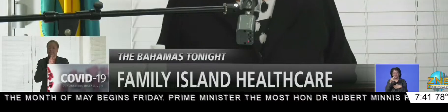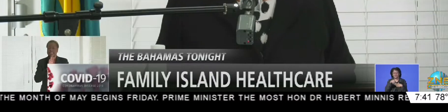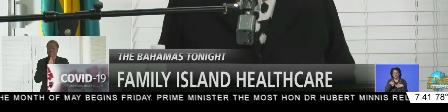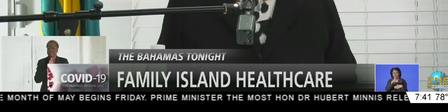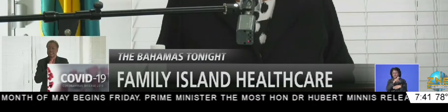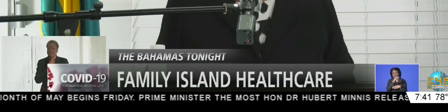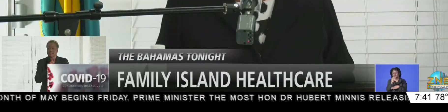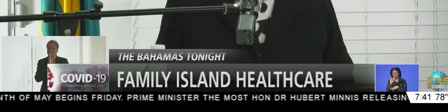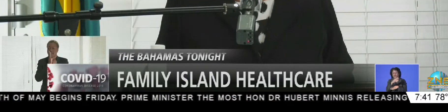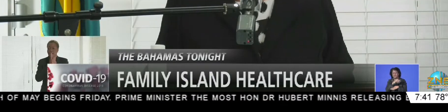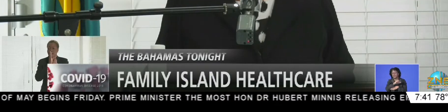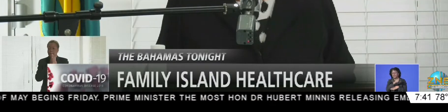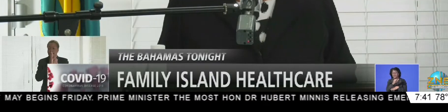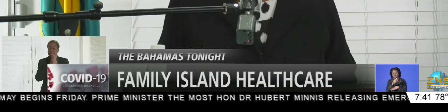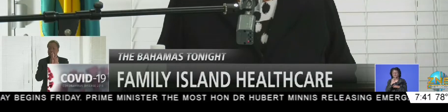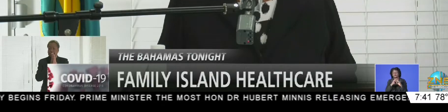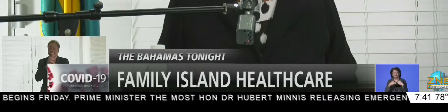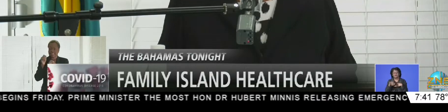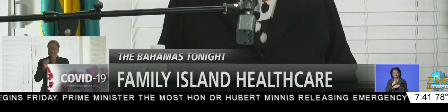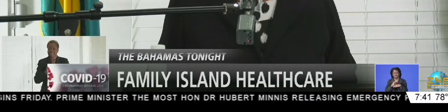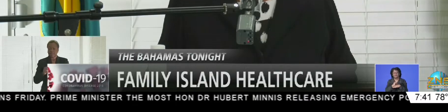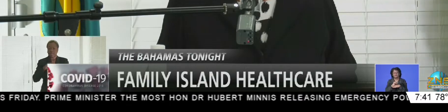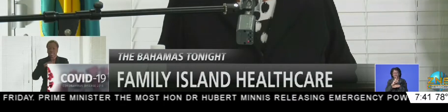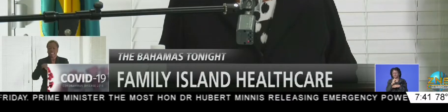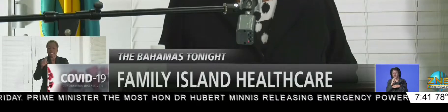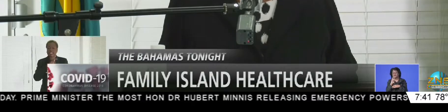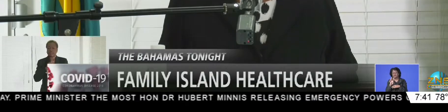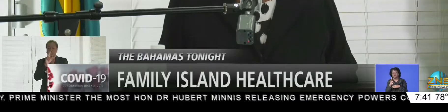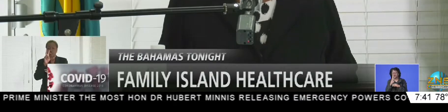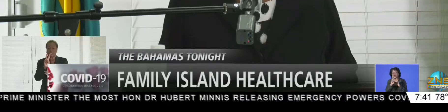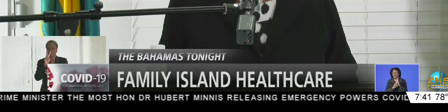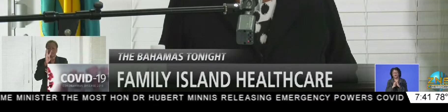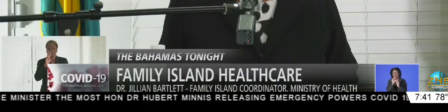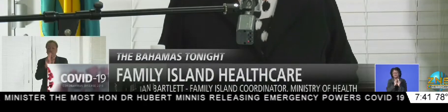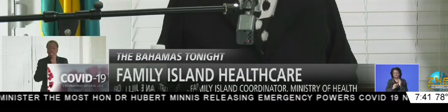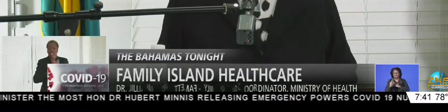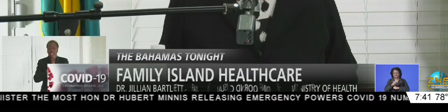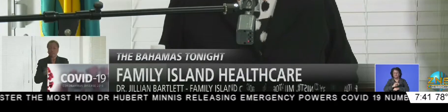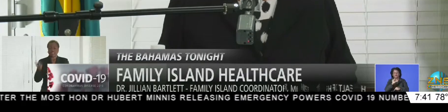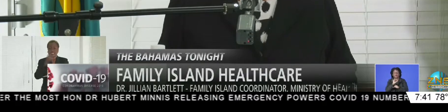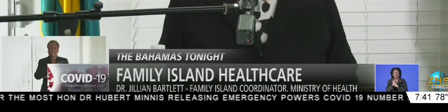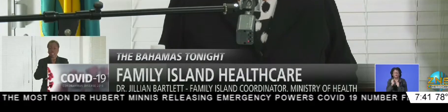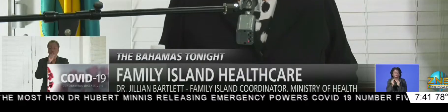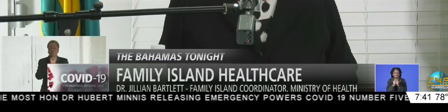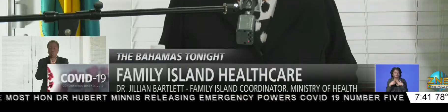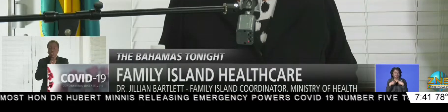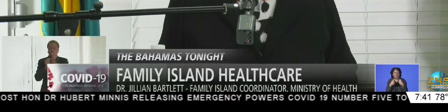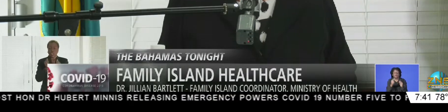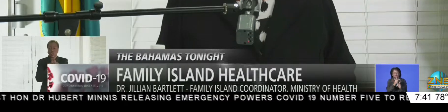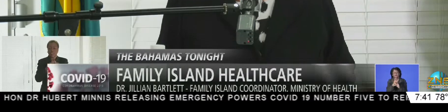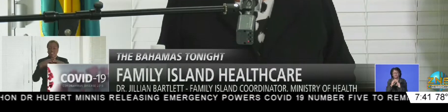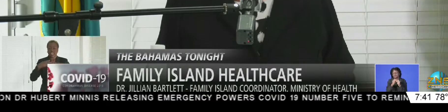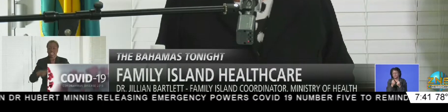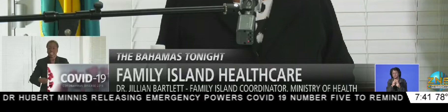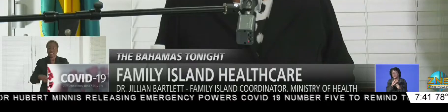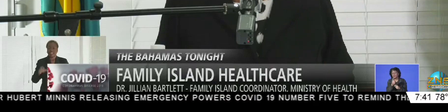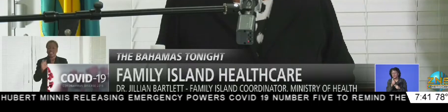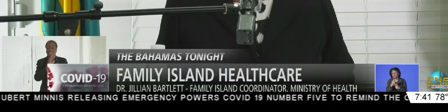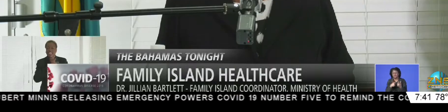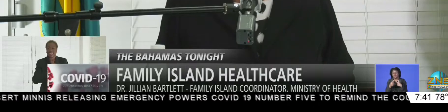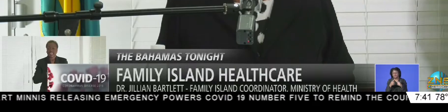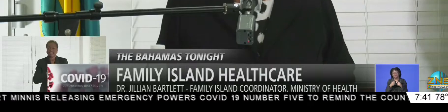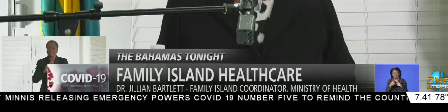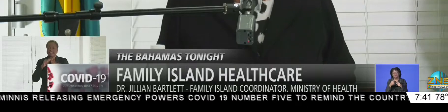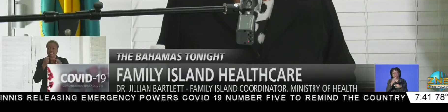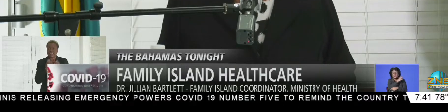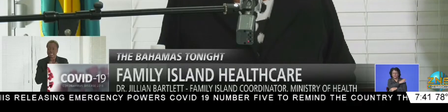as well as any other family island, 24 hours a day, working with the healthcare team. Anybody that presents to the clinic that needs to